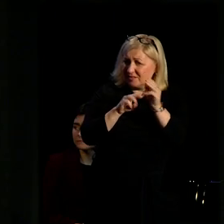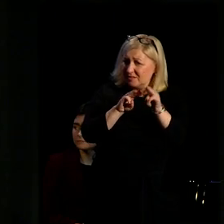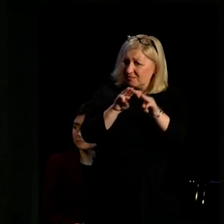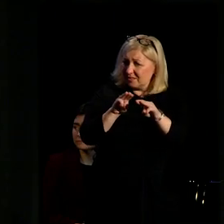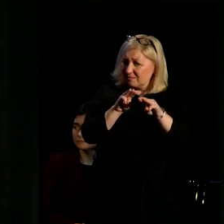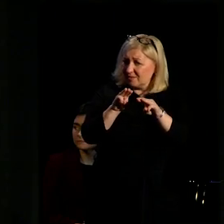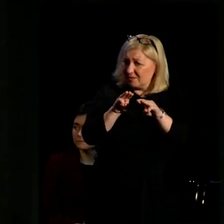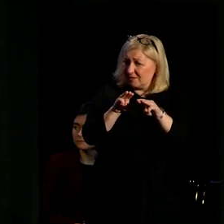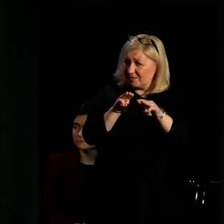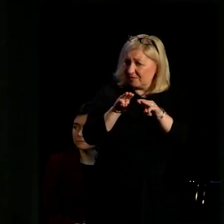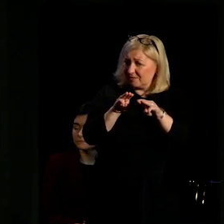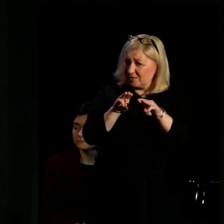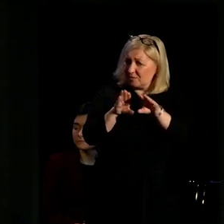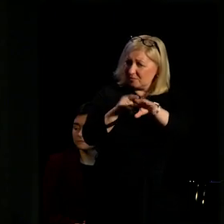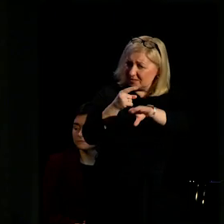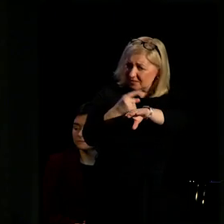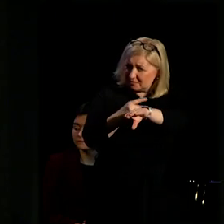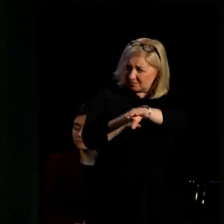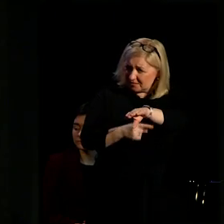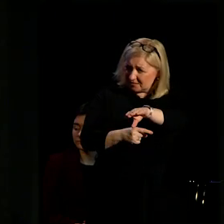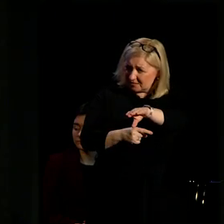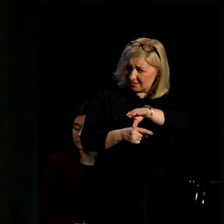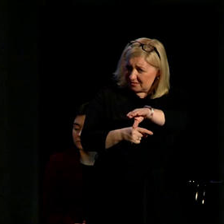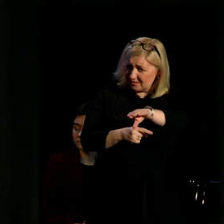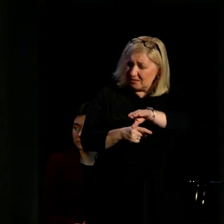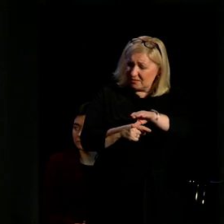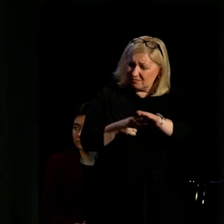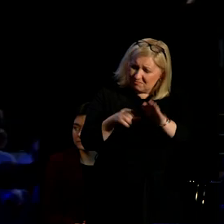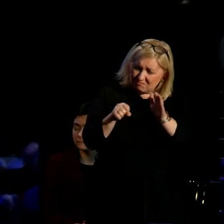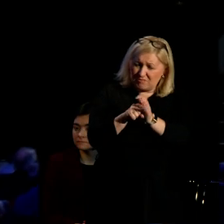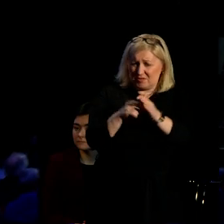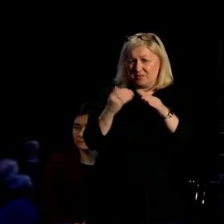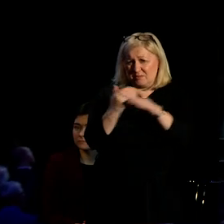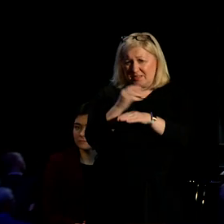people with disabilities were murdered by the Nazis.